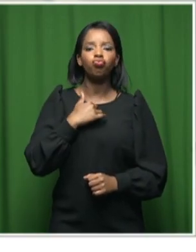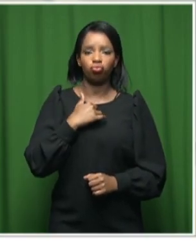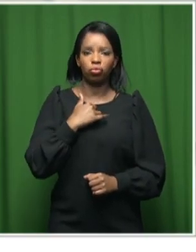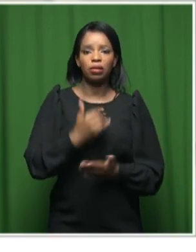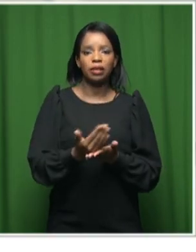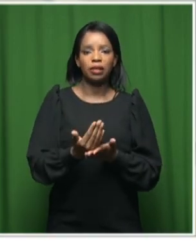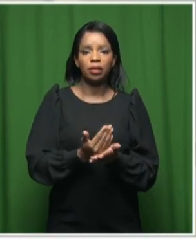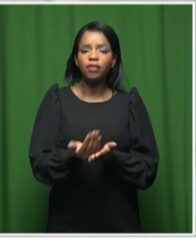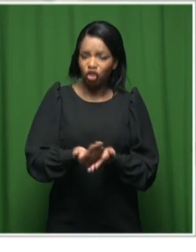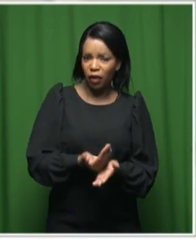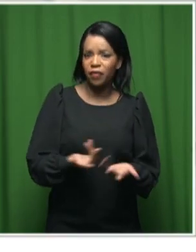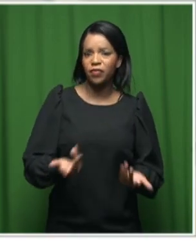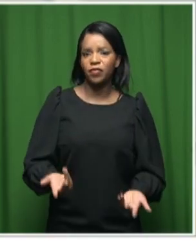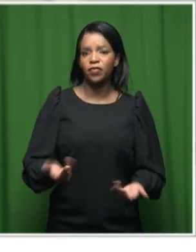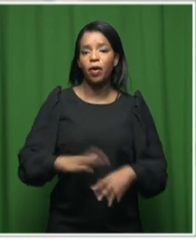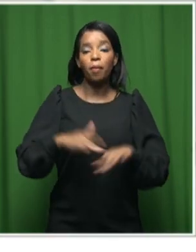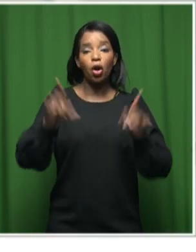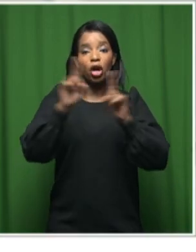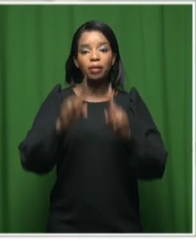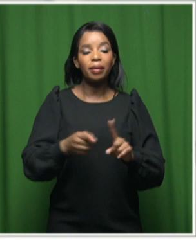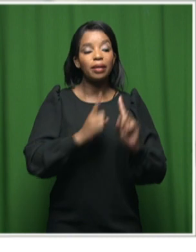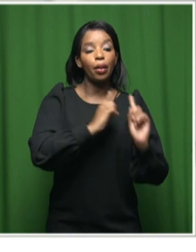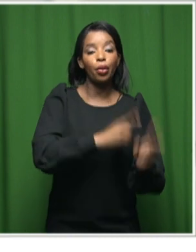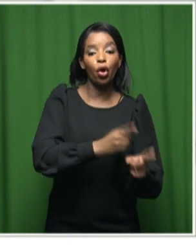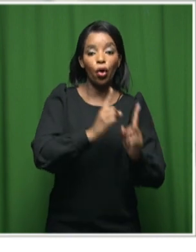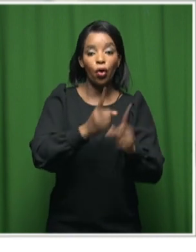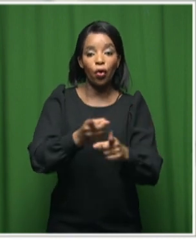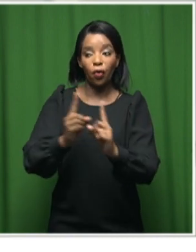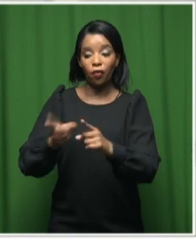especially stockpiles. I know they'll be going